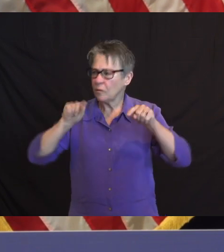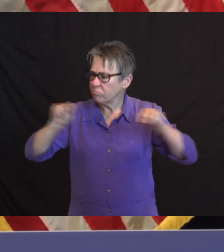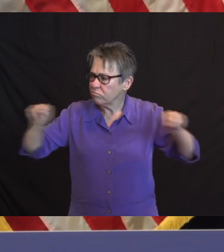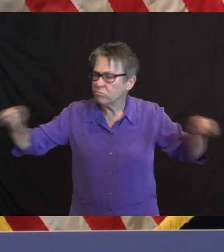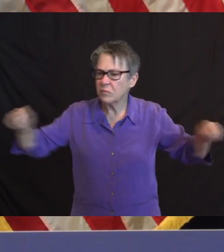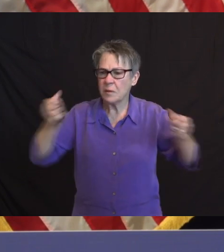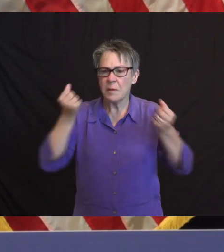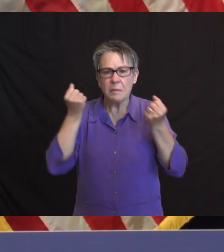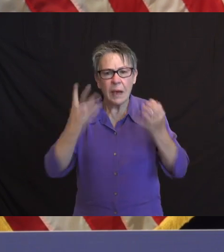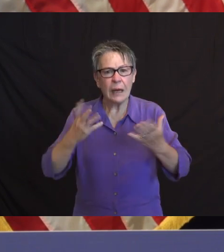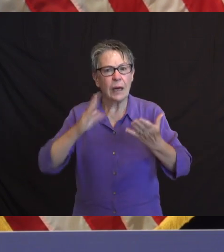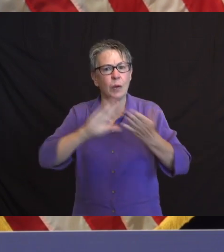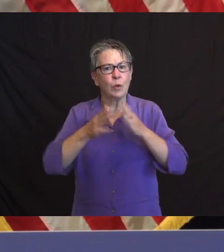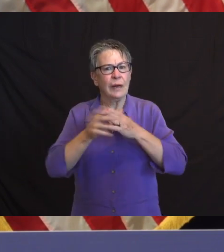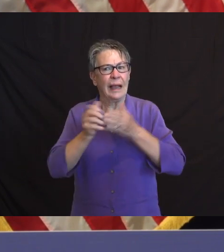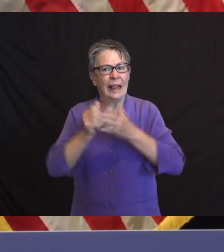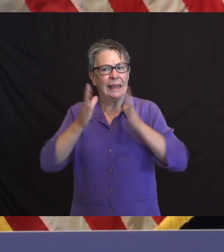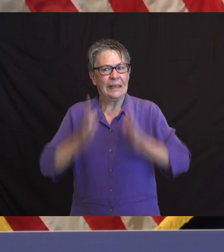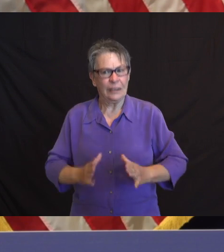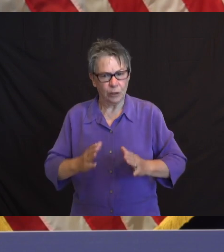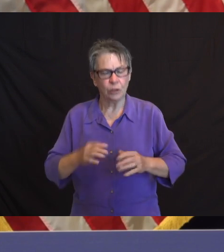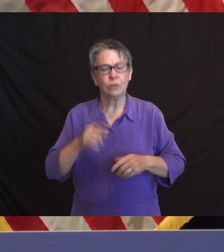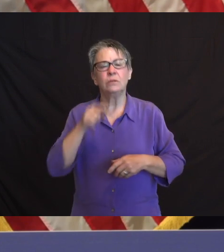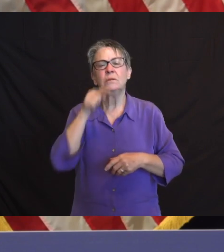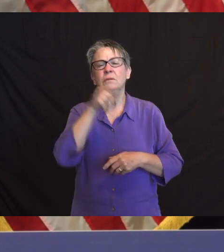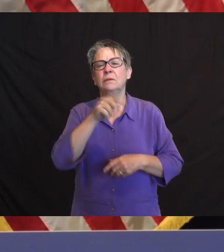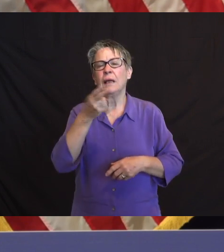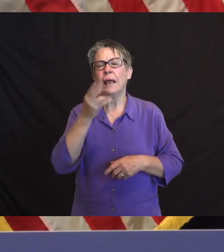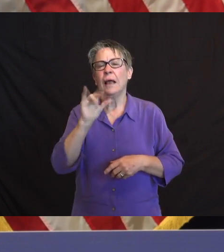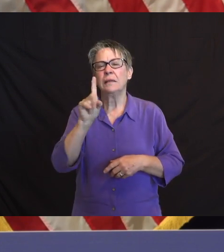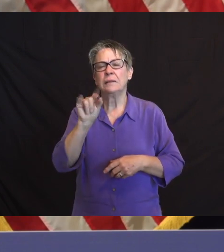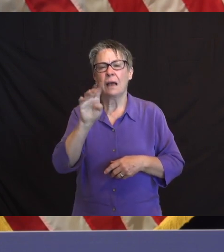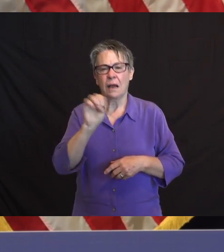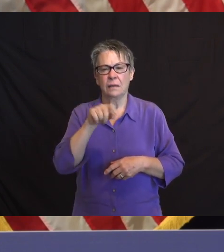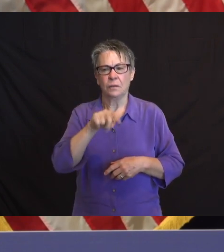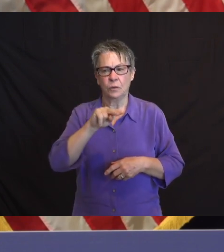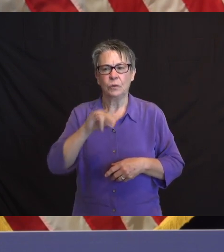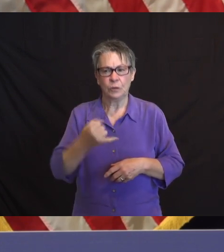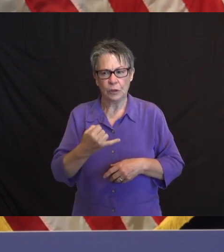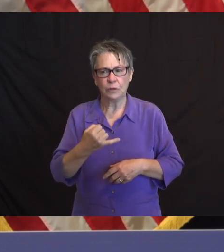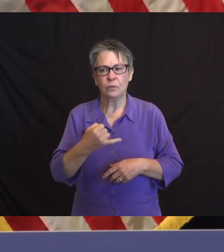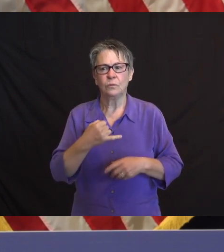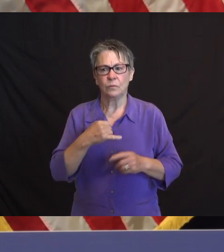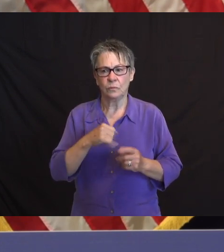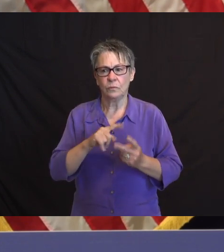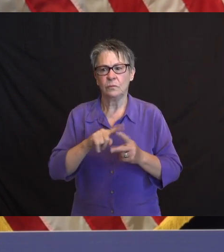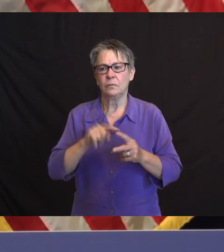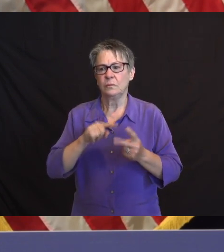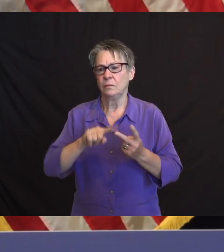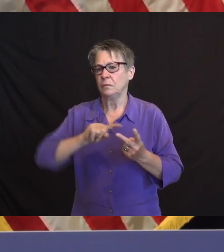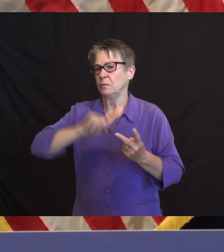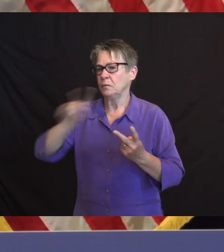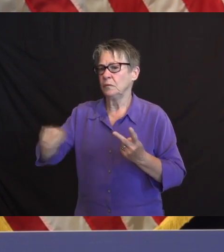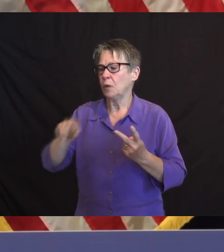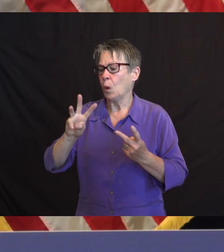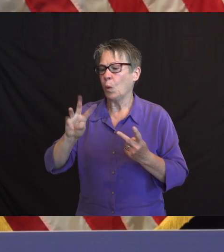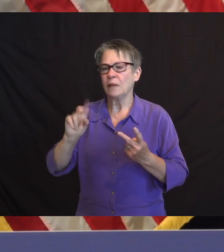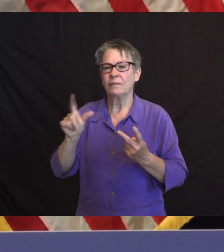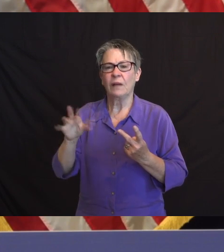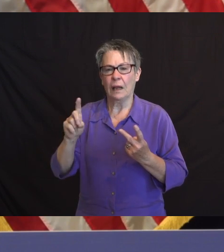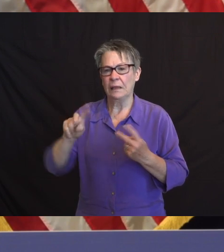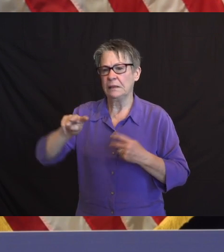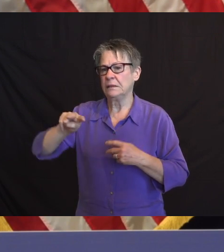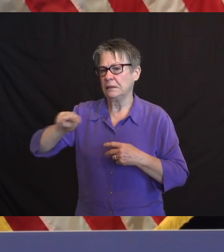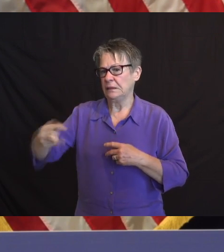then to join a tremendous community-based gathering in Westfield, organized by a high school student who I've now gotten to know,